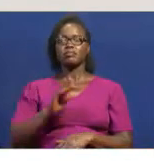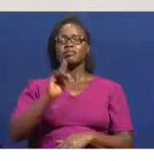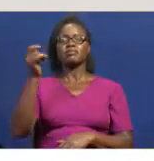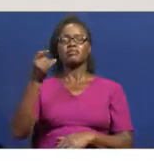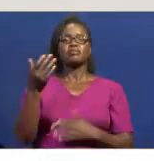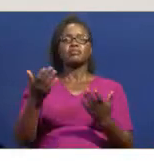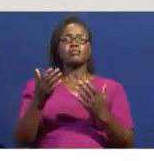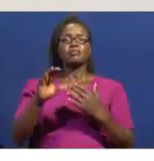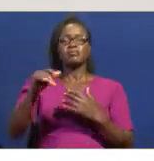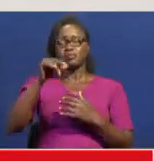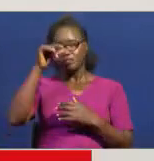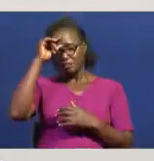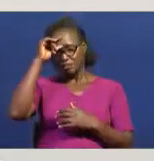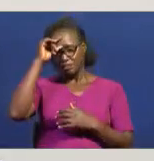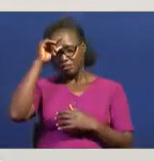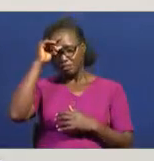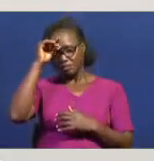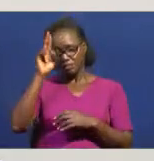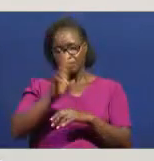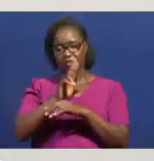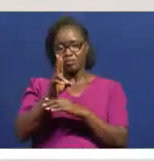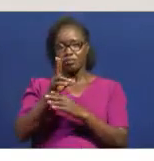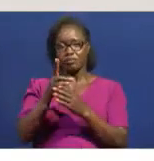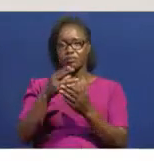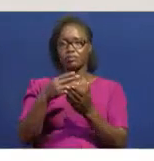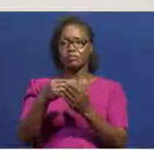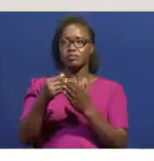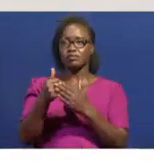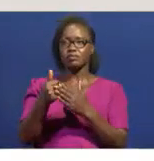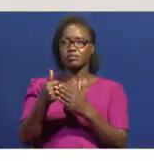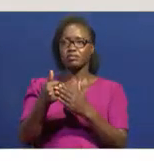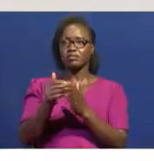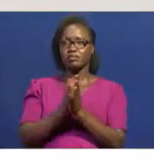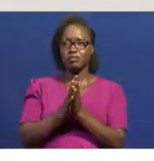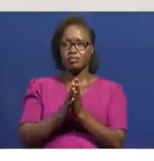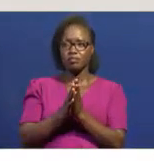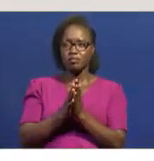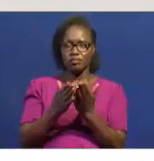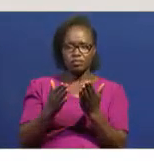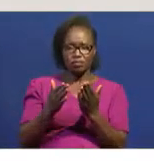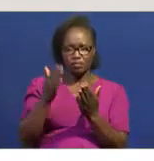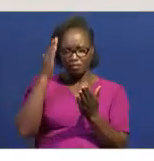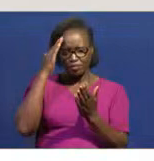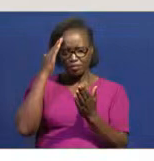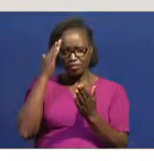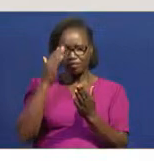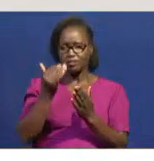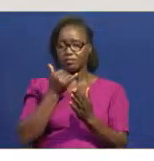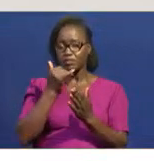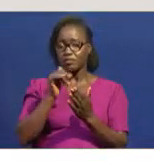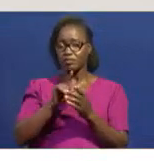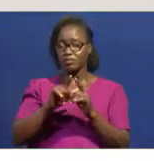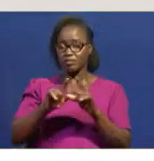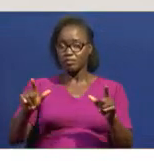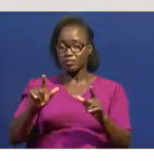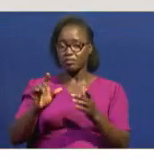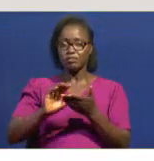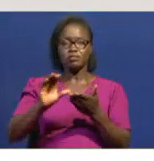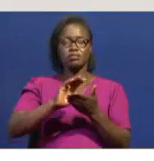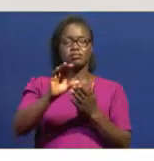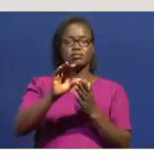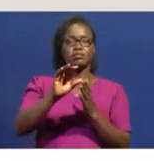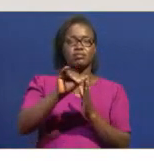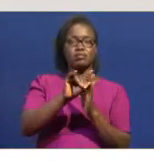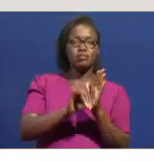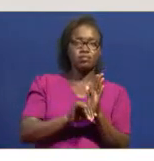to Kenya, where county governments will use monitor land use and detect irregularities in land allocation and